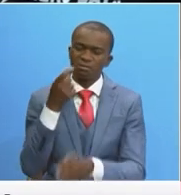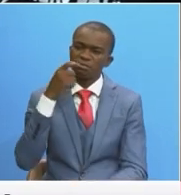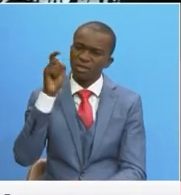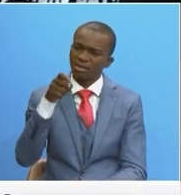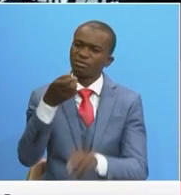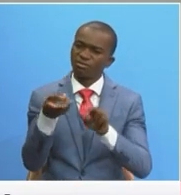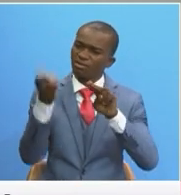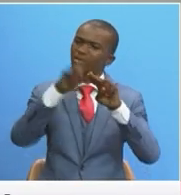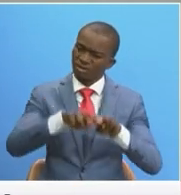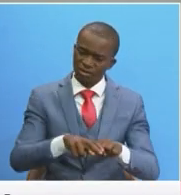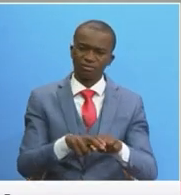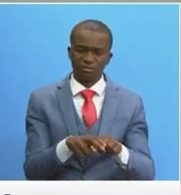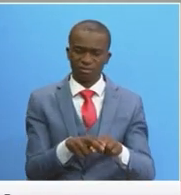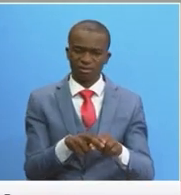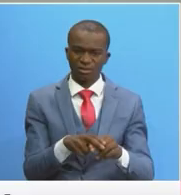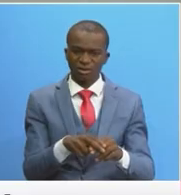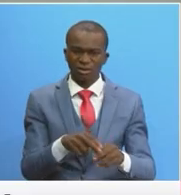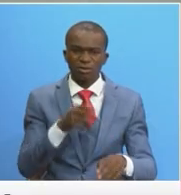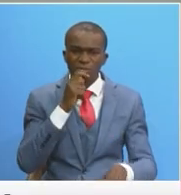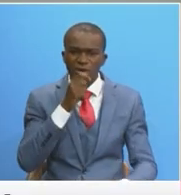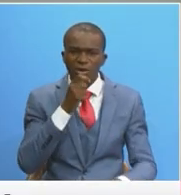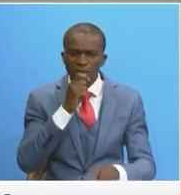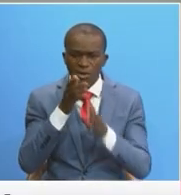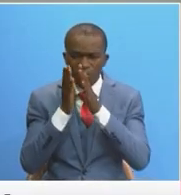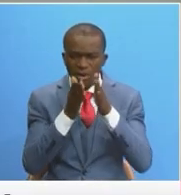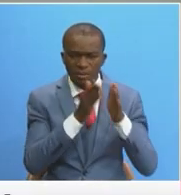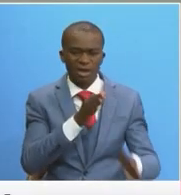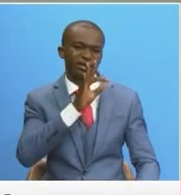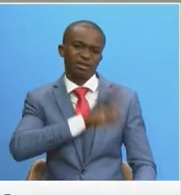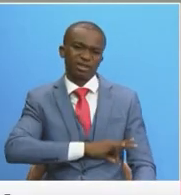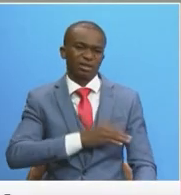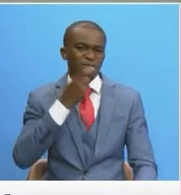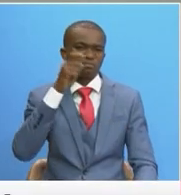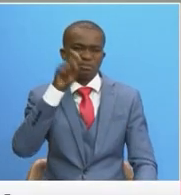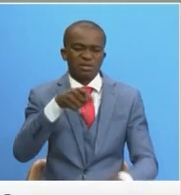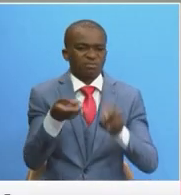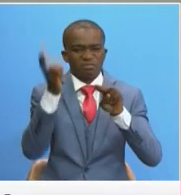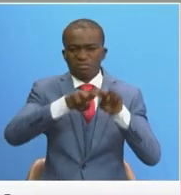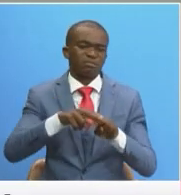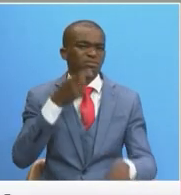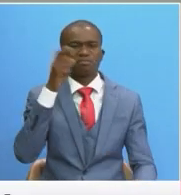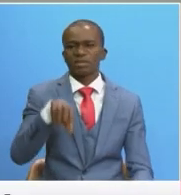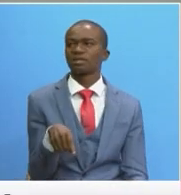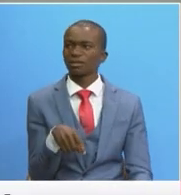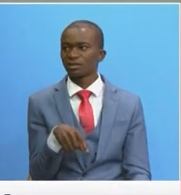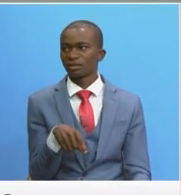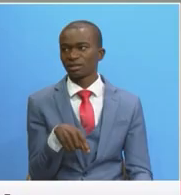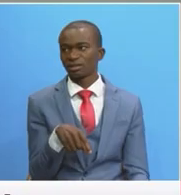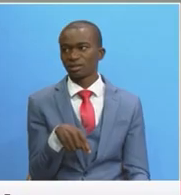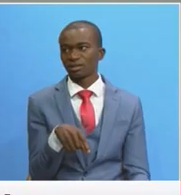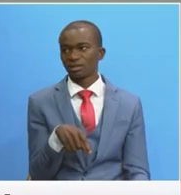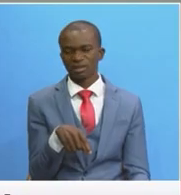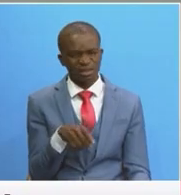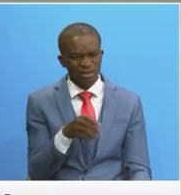owners, not only in the Northern Circuit, but everywhere else in the country, let's have a uniform amount of money that we're giving to